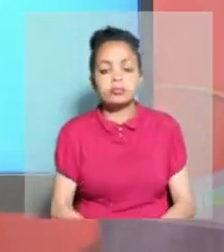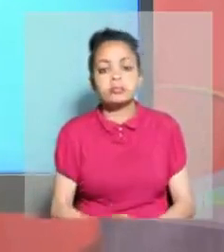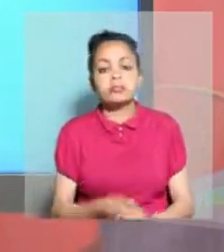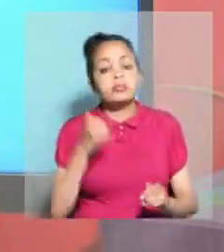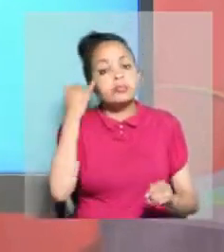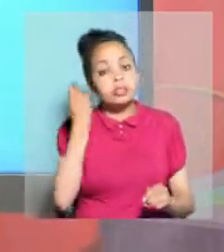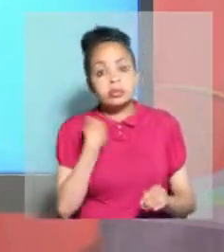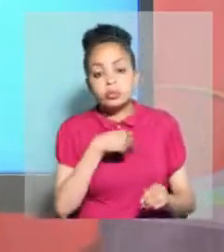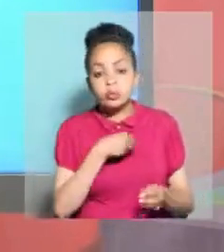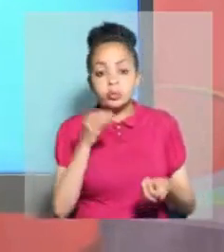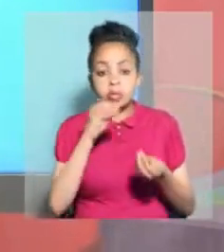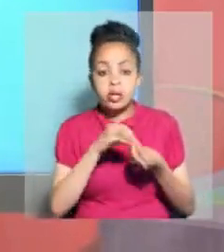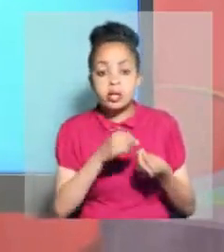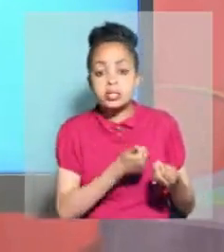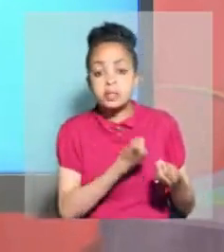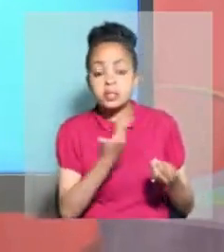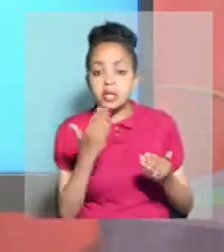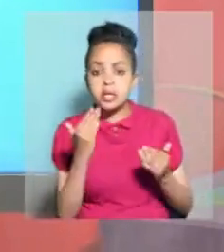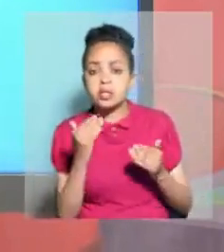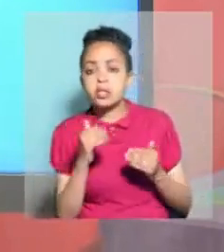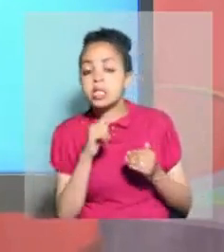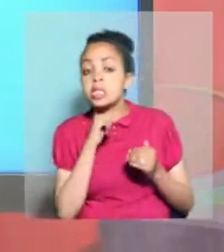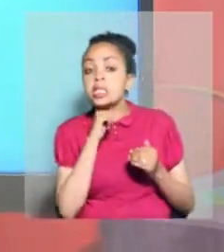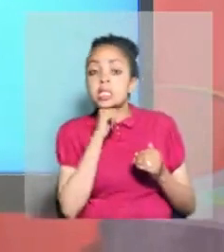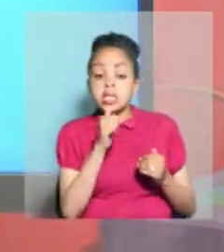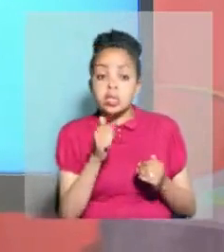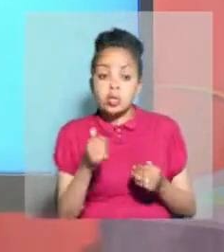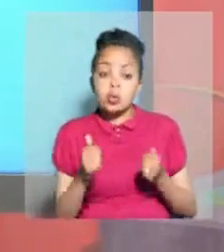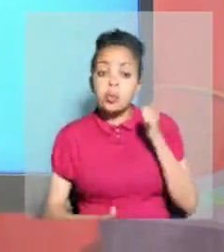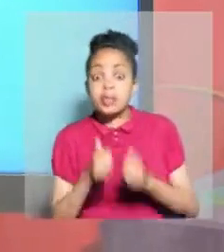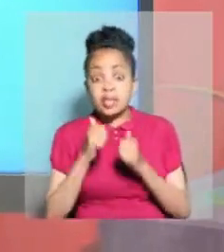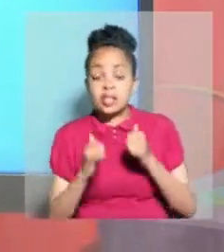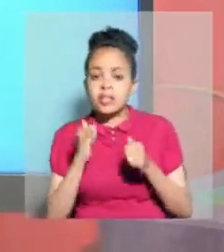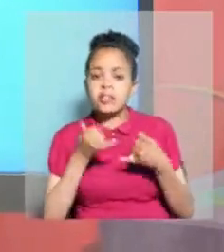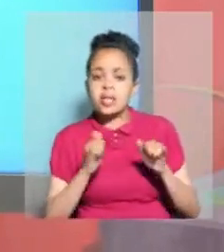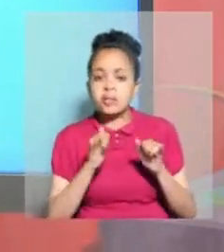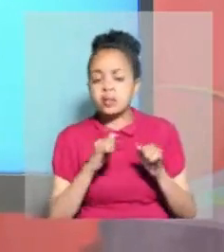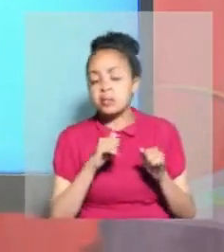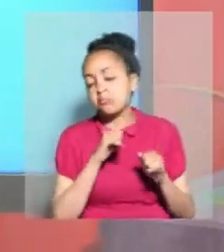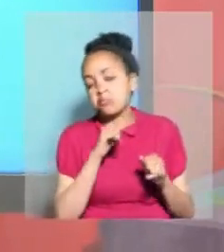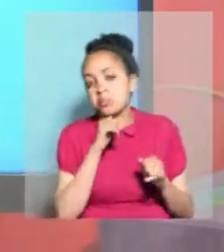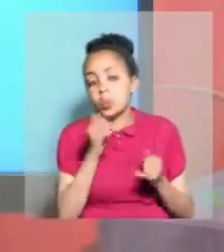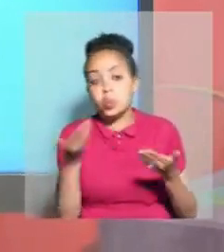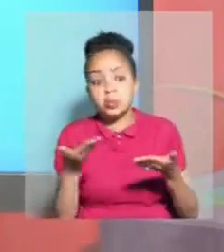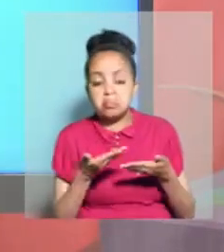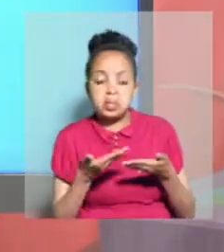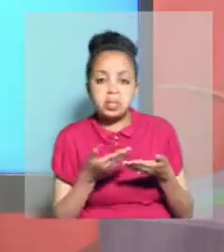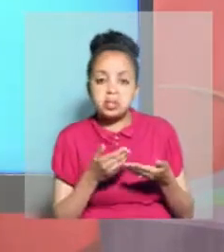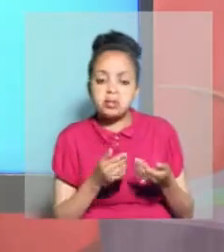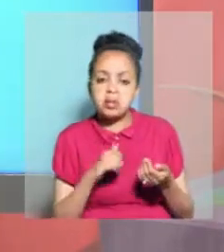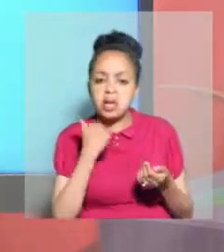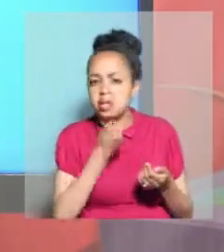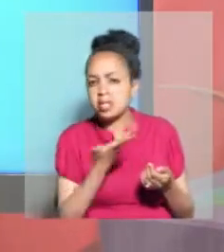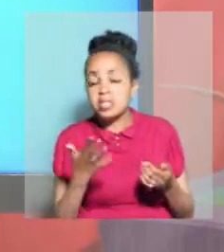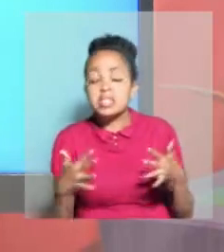If we add substrate concentration to that of non-competitive inhibitor, it doesn't bring nothing.